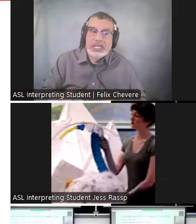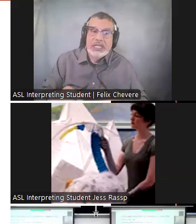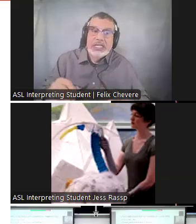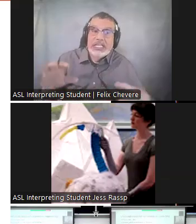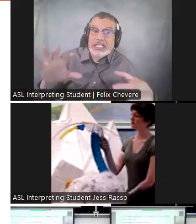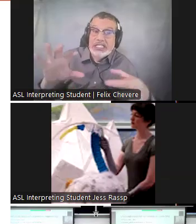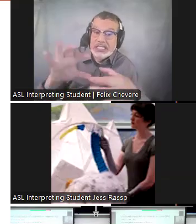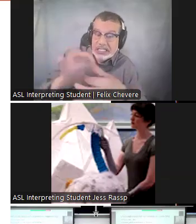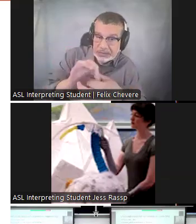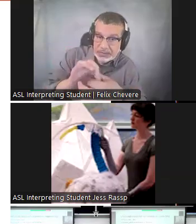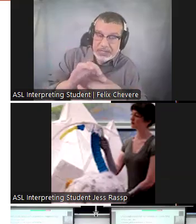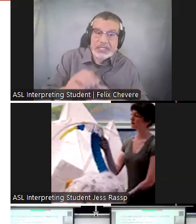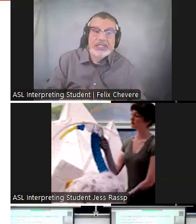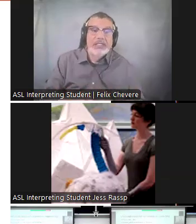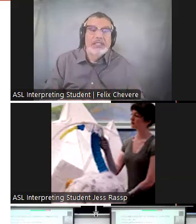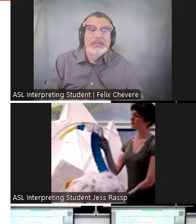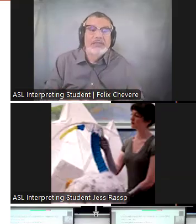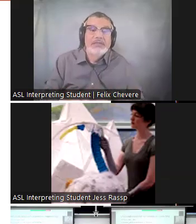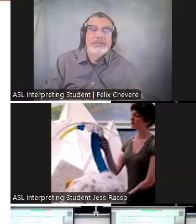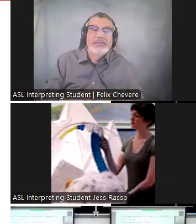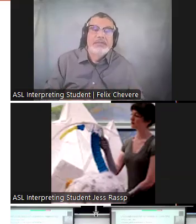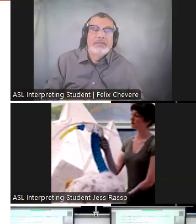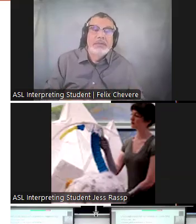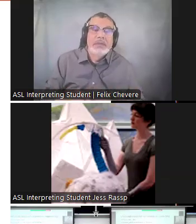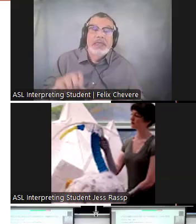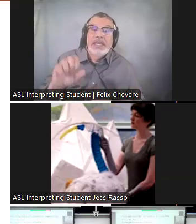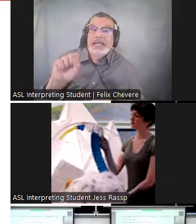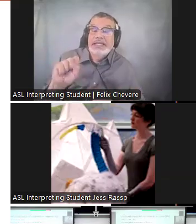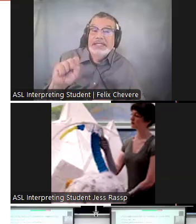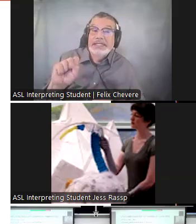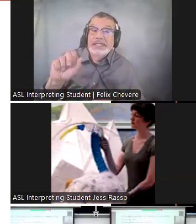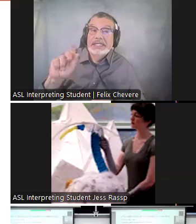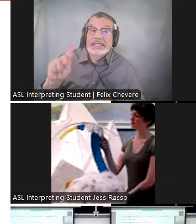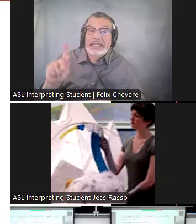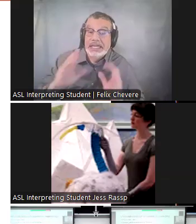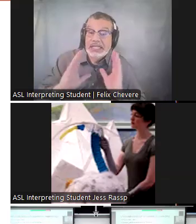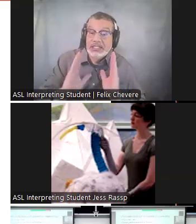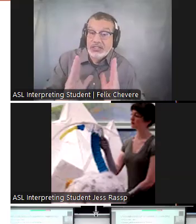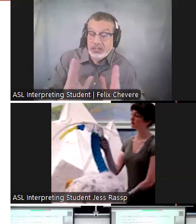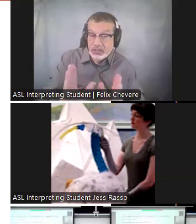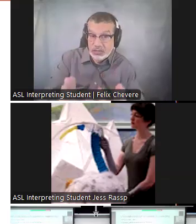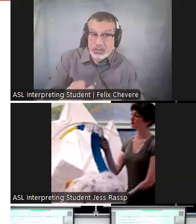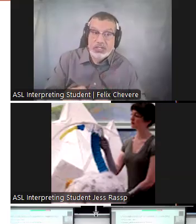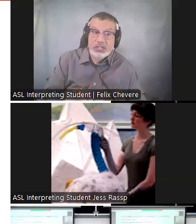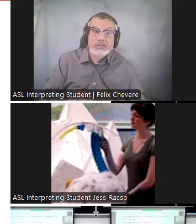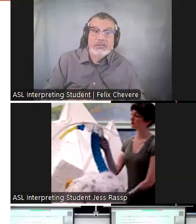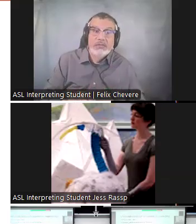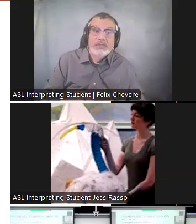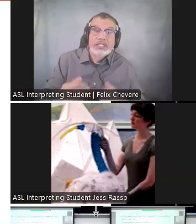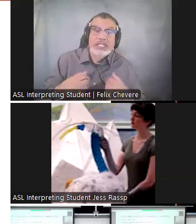the corner here, you'll see this SK. This is that SK channel, the small conducted